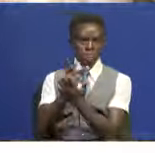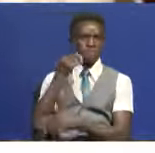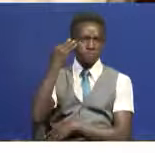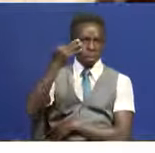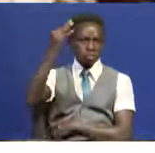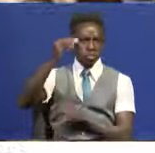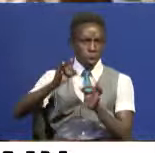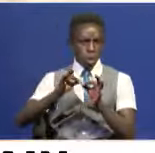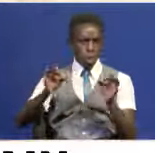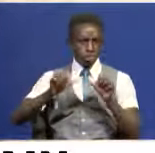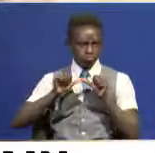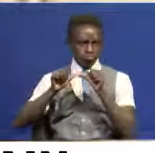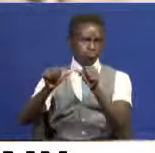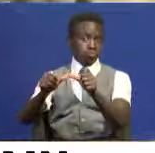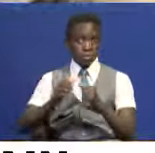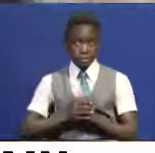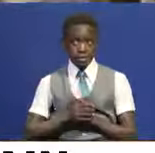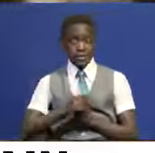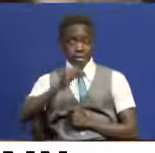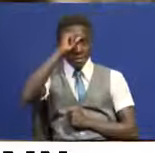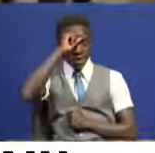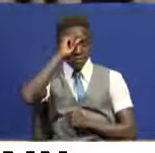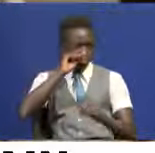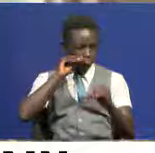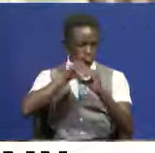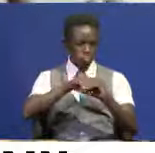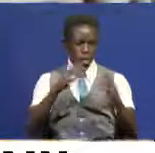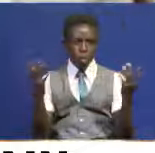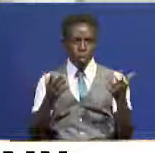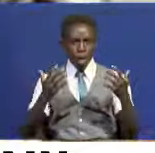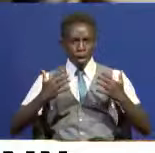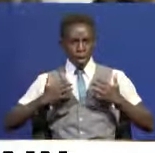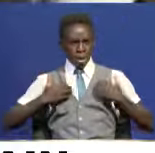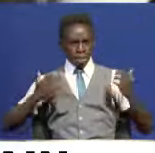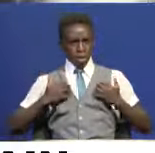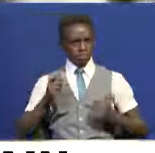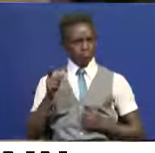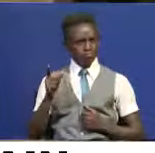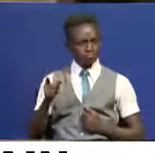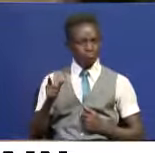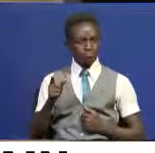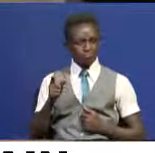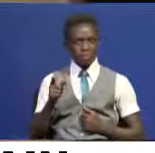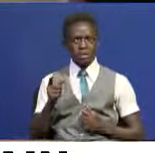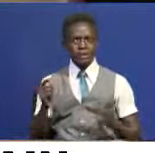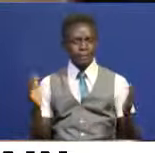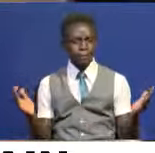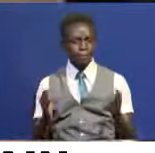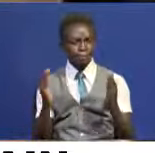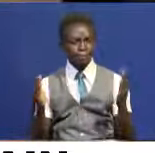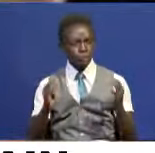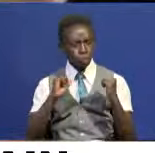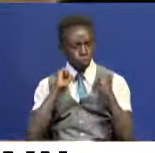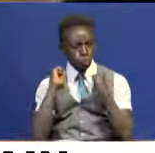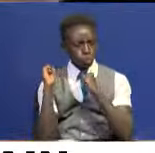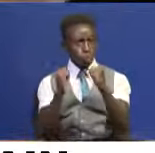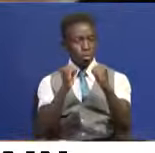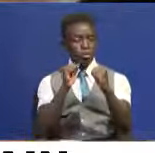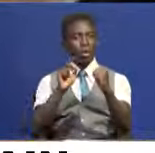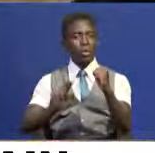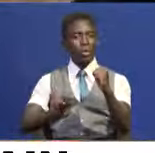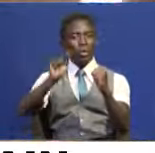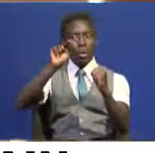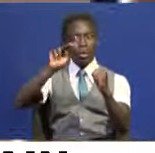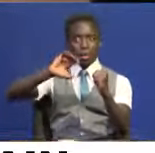development partners to co-invest in the livestock subsector to de-risk the subsector and strengthen the northern Kenyan county's economy.